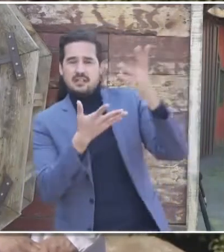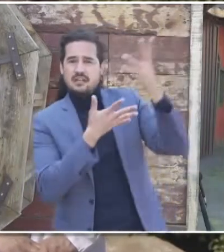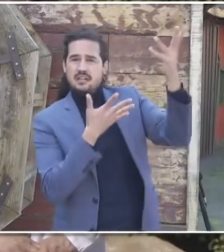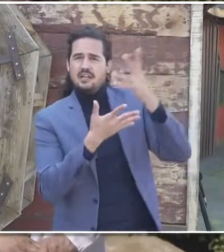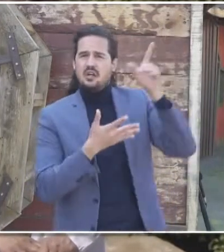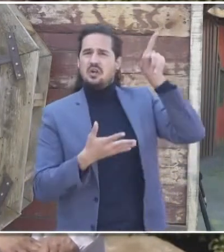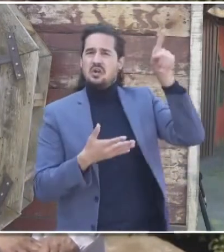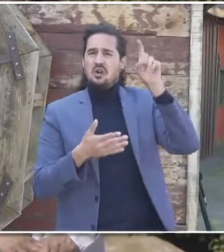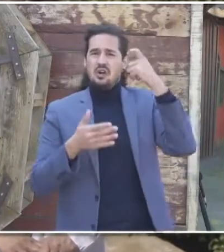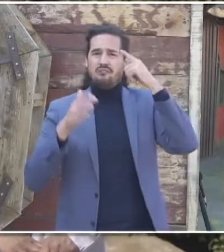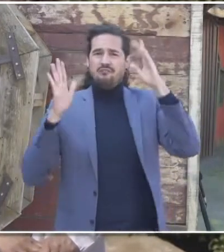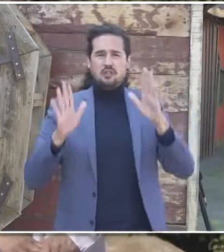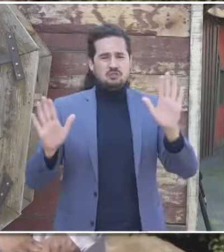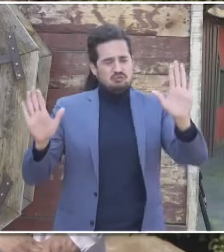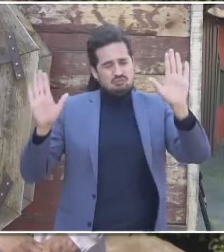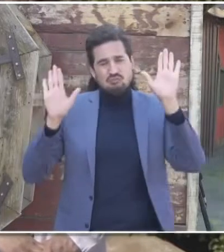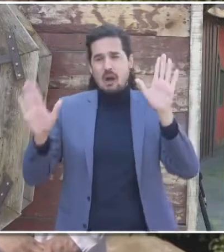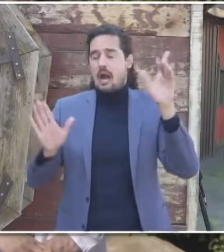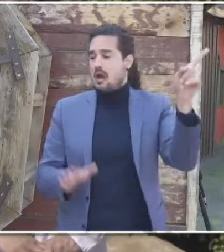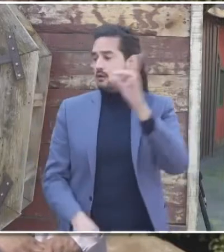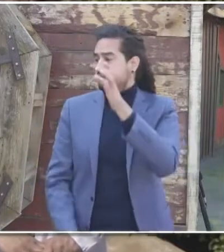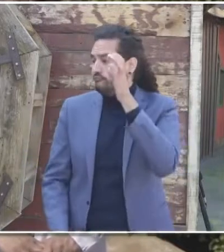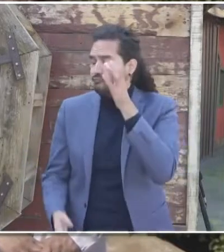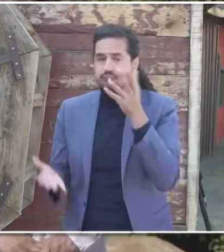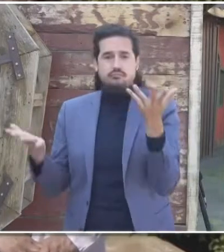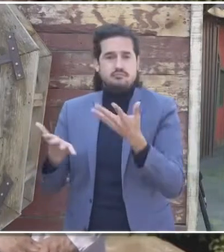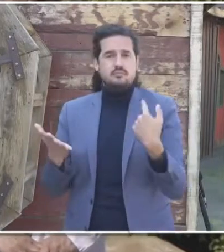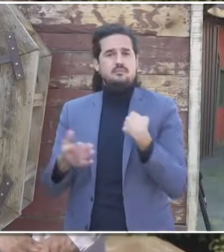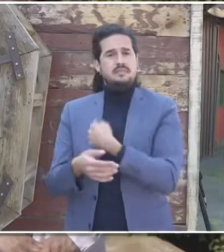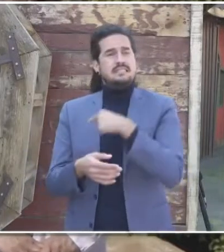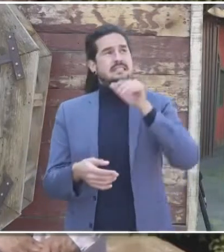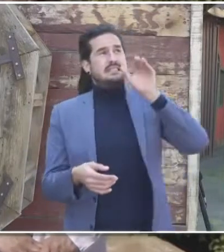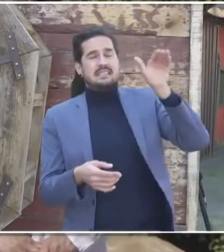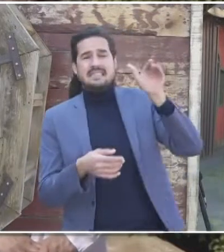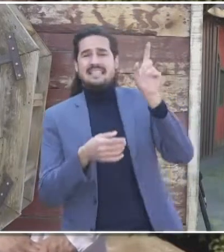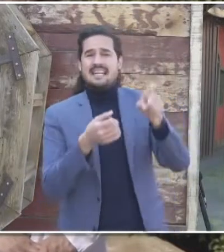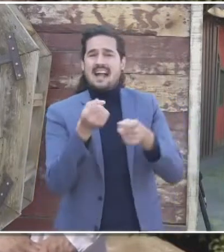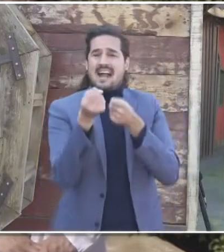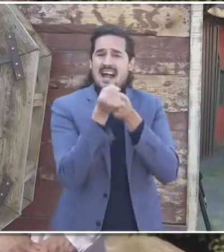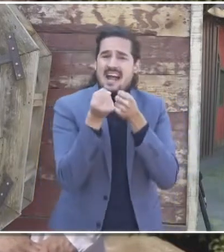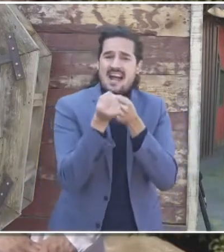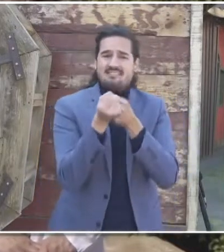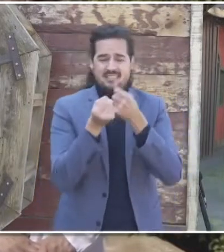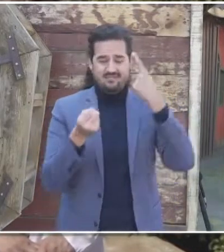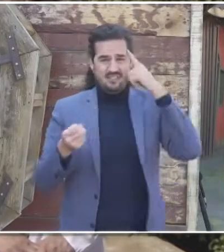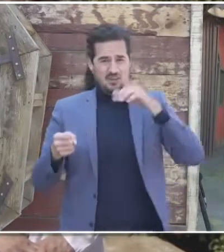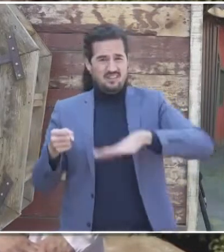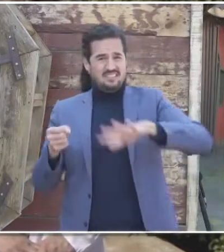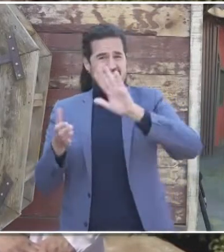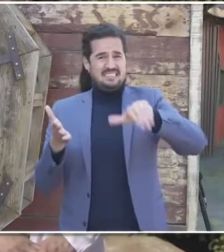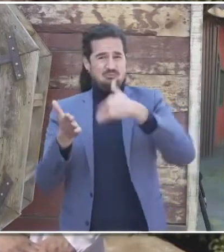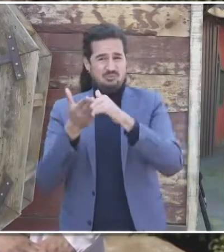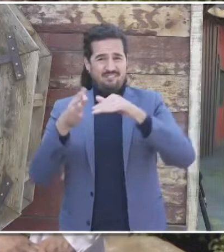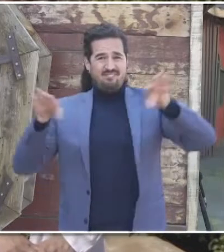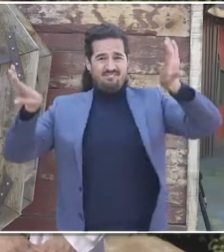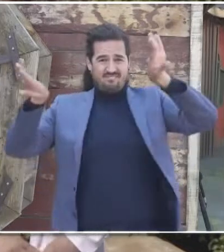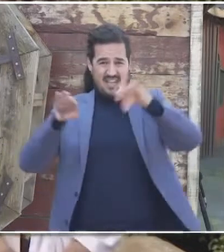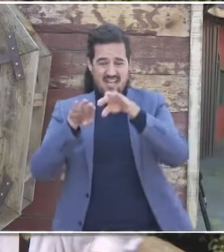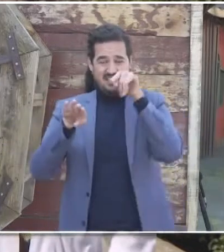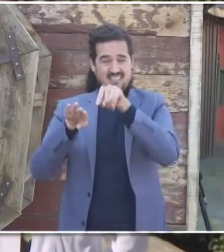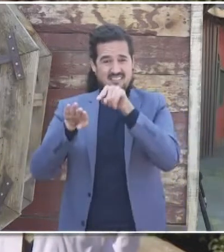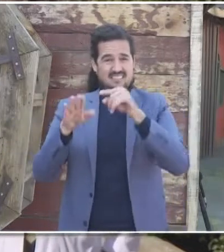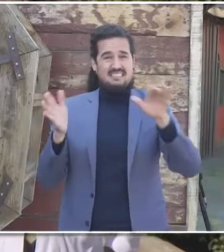Central Valley. You know, the Central Valley, Fresno County, we're the top agricultural region in the